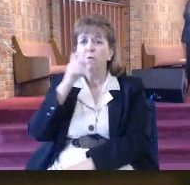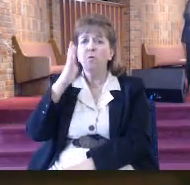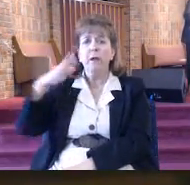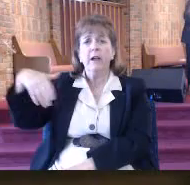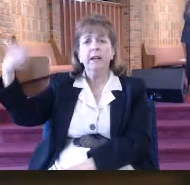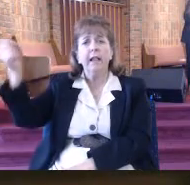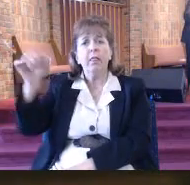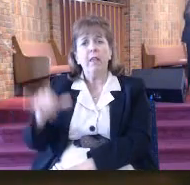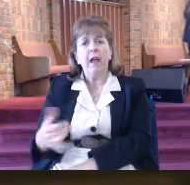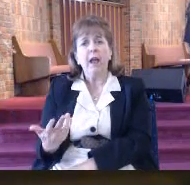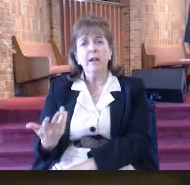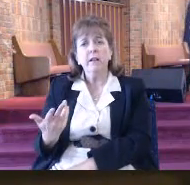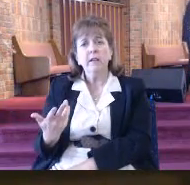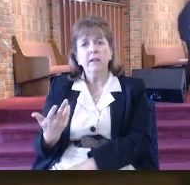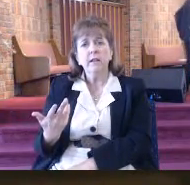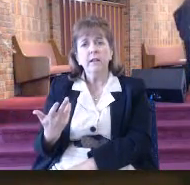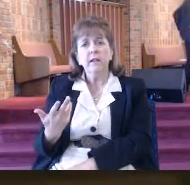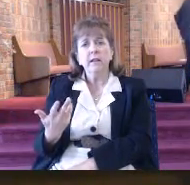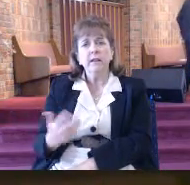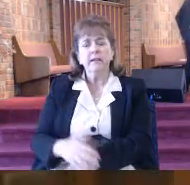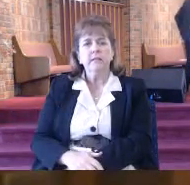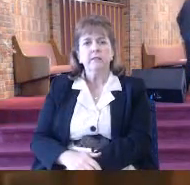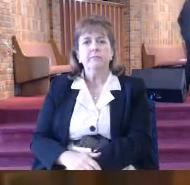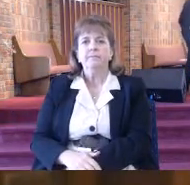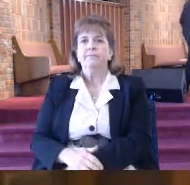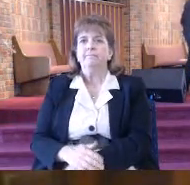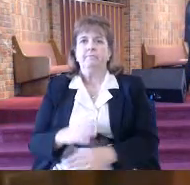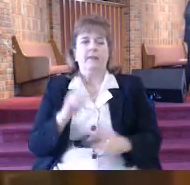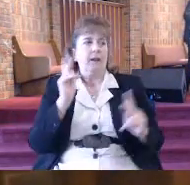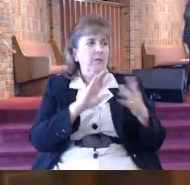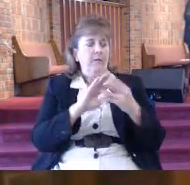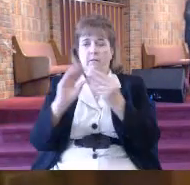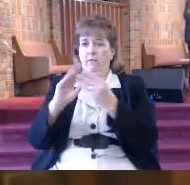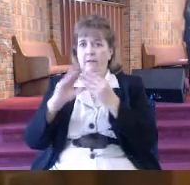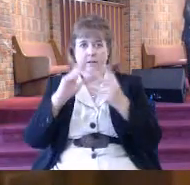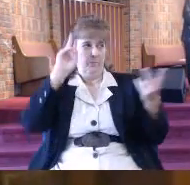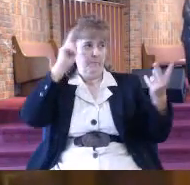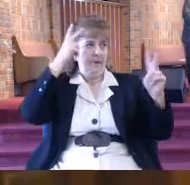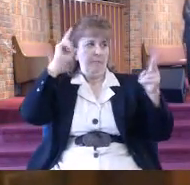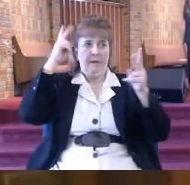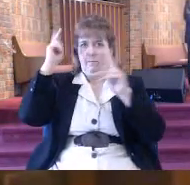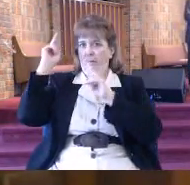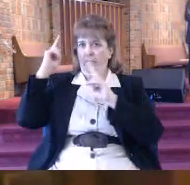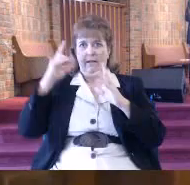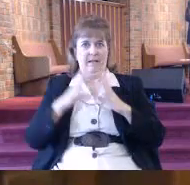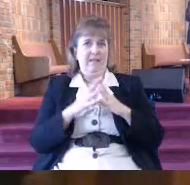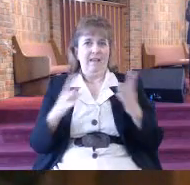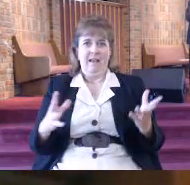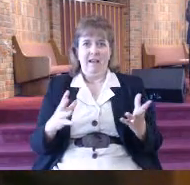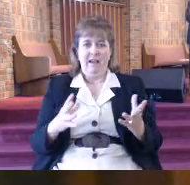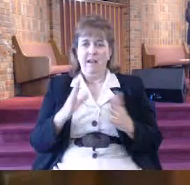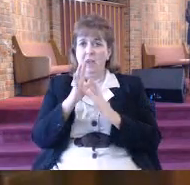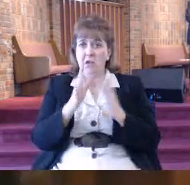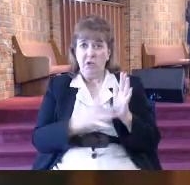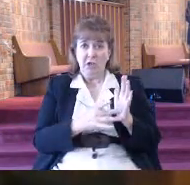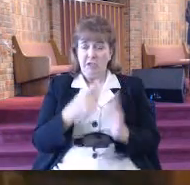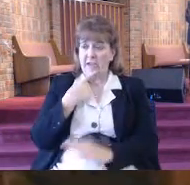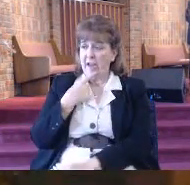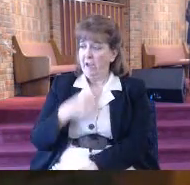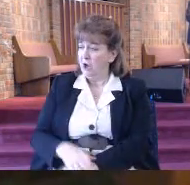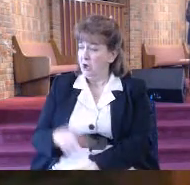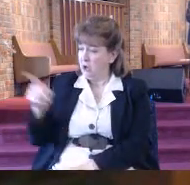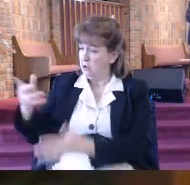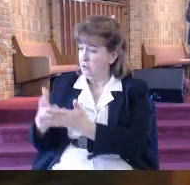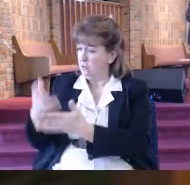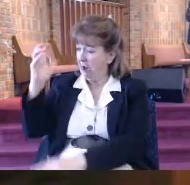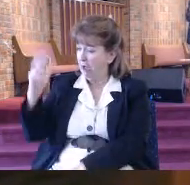provided?'" Now, there have been a lot of misunderstandings about this parable. Jesus did not condemn this man because he was wealthy.